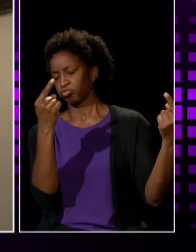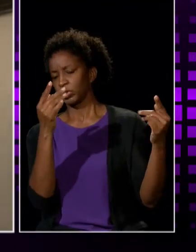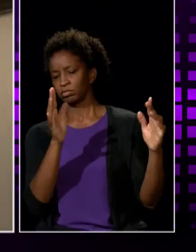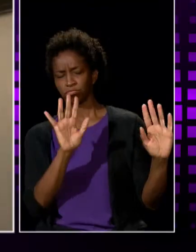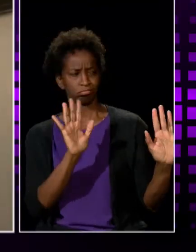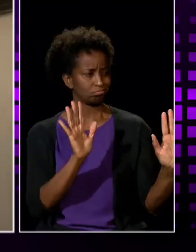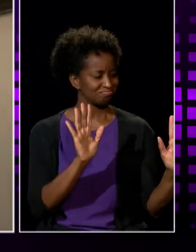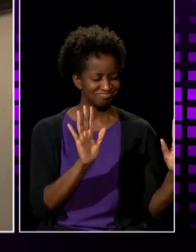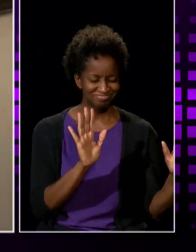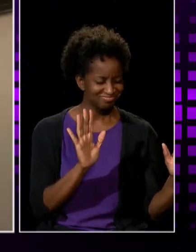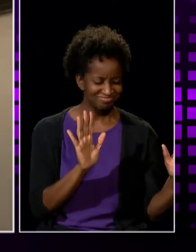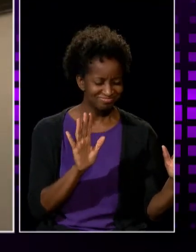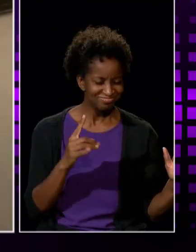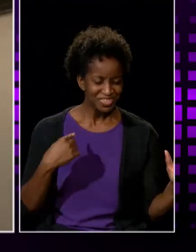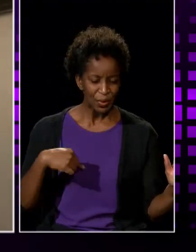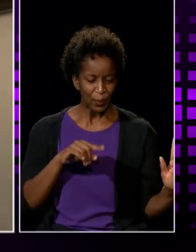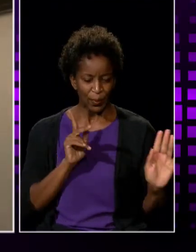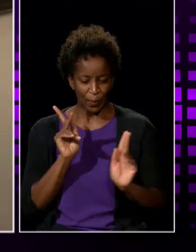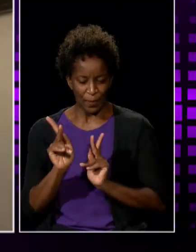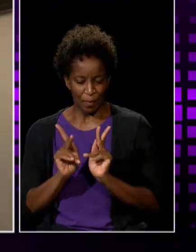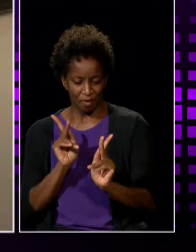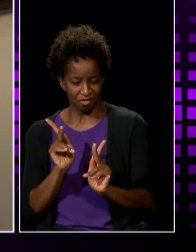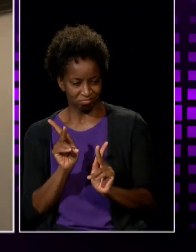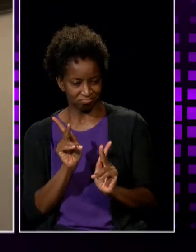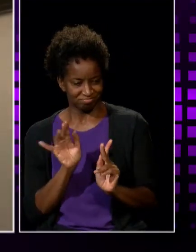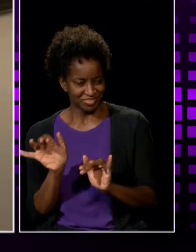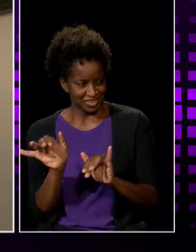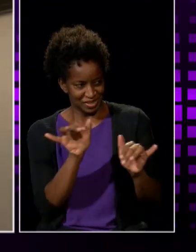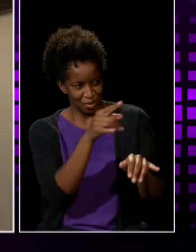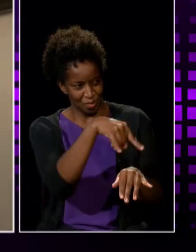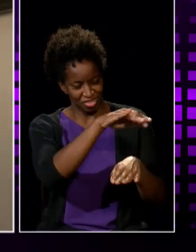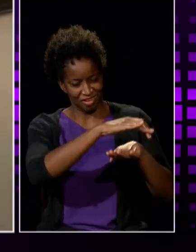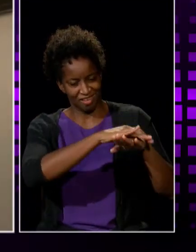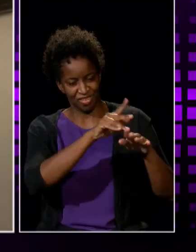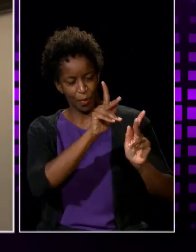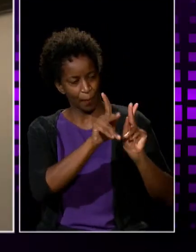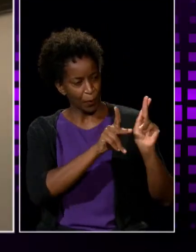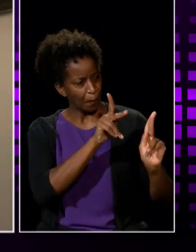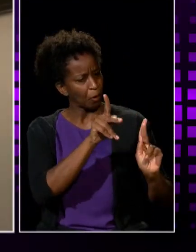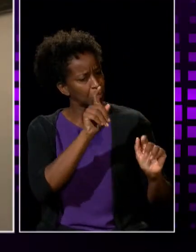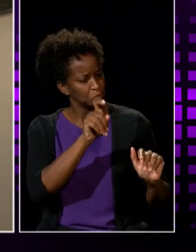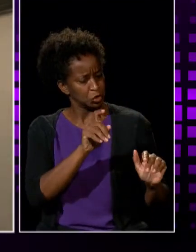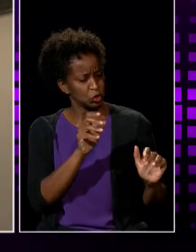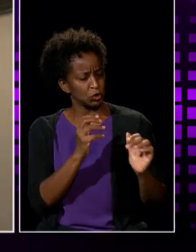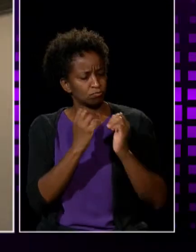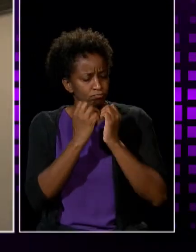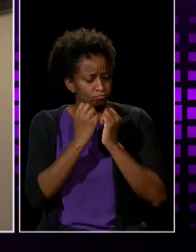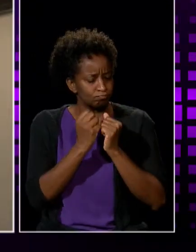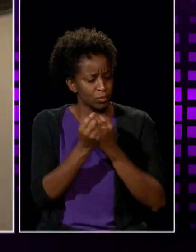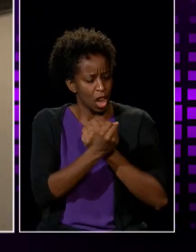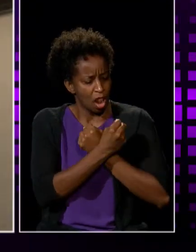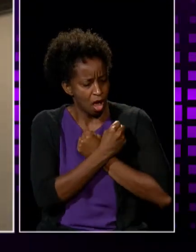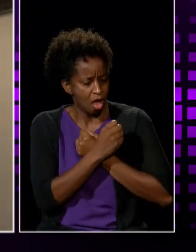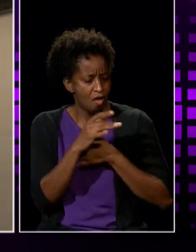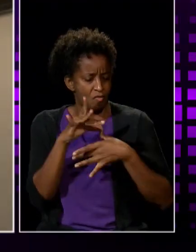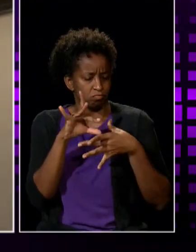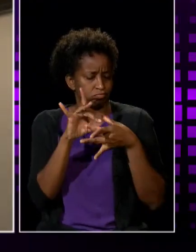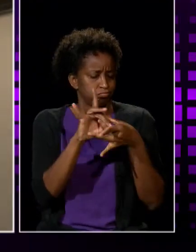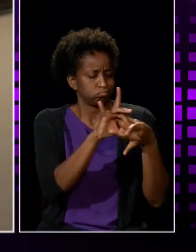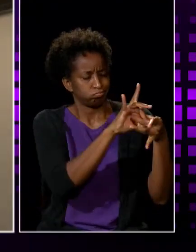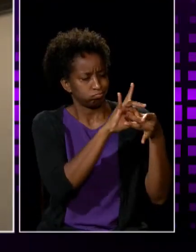beings. We must still all live in love and harmony. And we must still all help each other in whatever way we can. But I